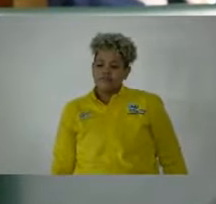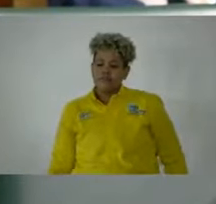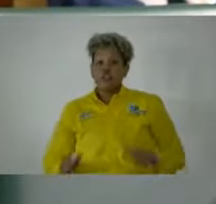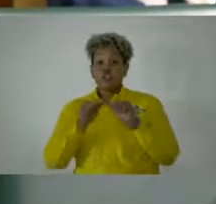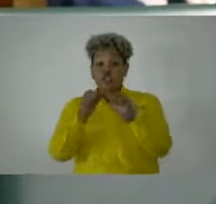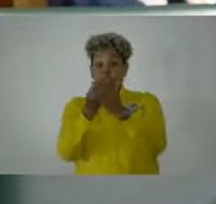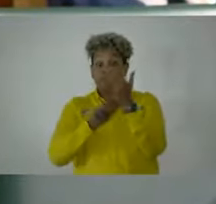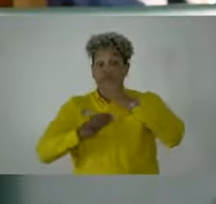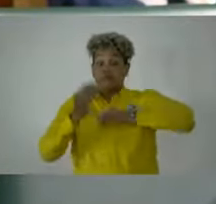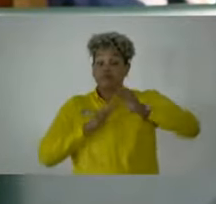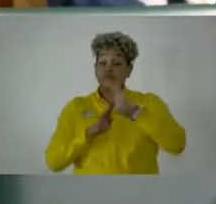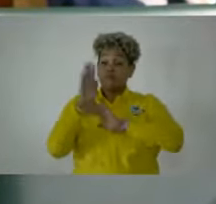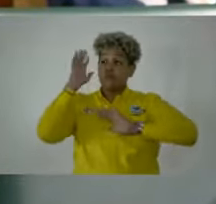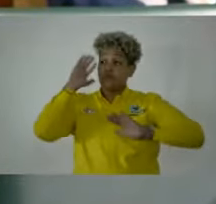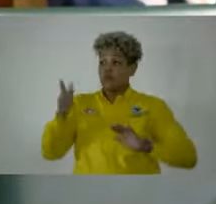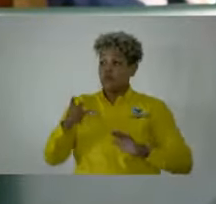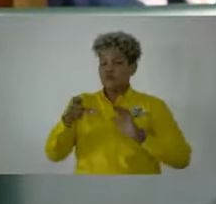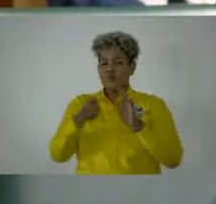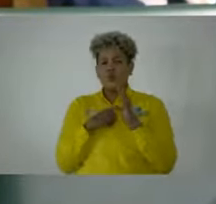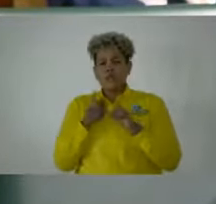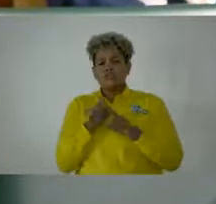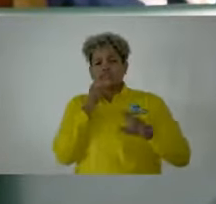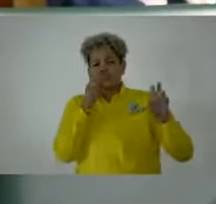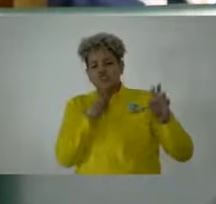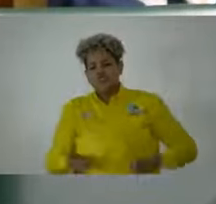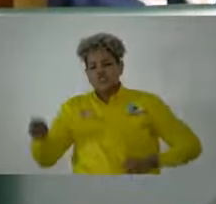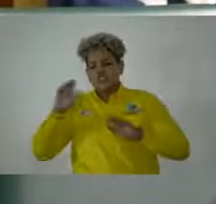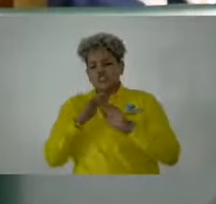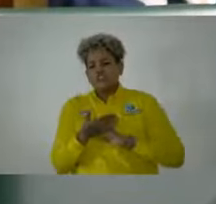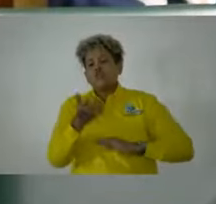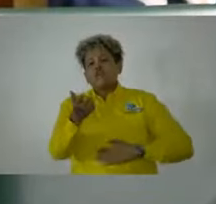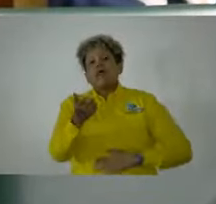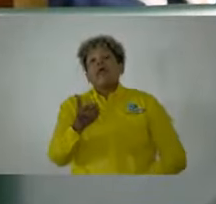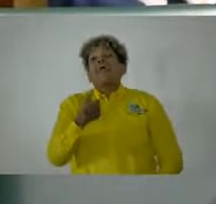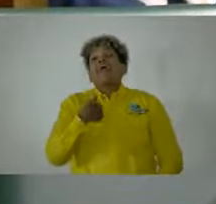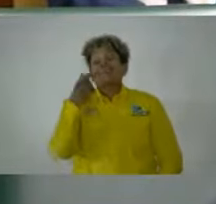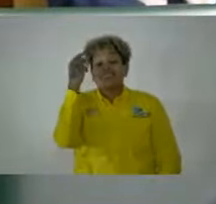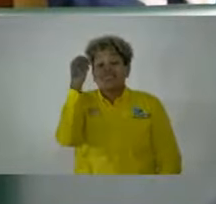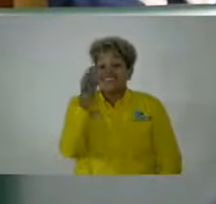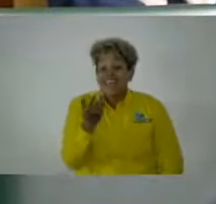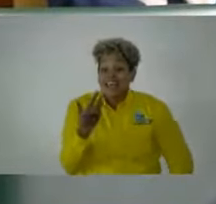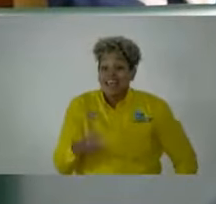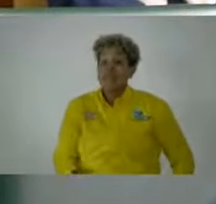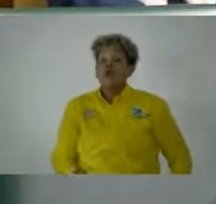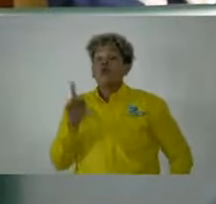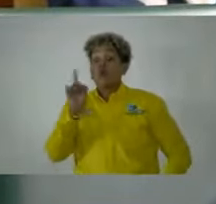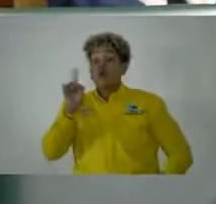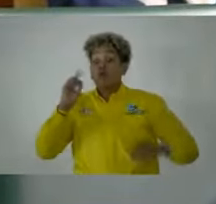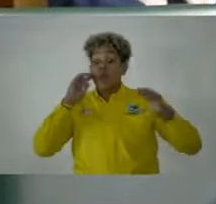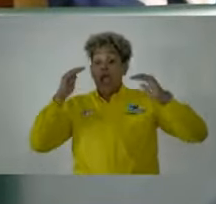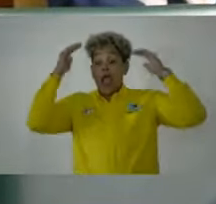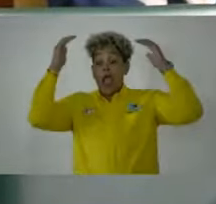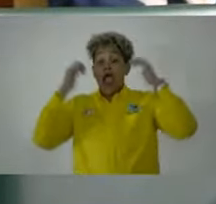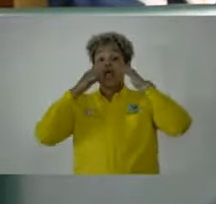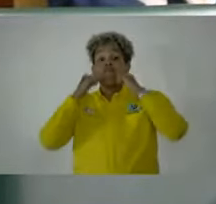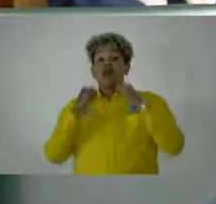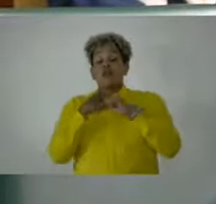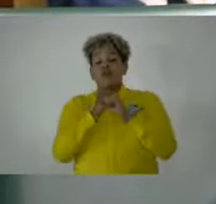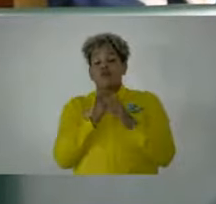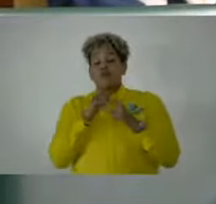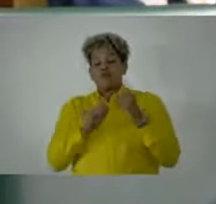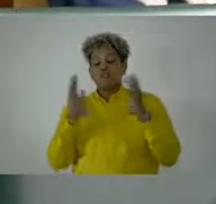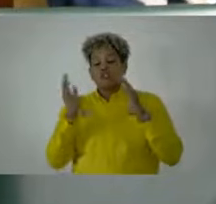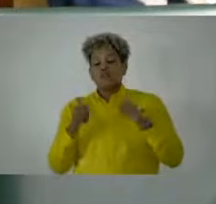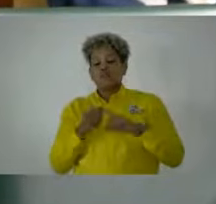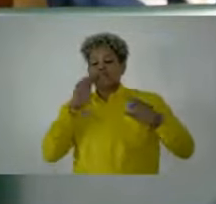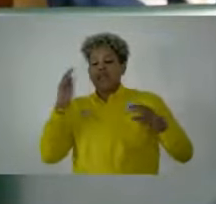Sustainable economic development will require transitioning Jamaica, as I've said, to one where high-value goods and services